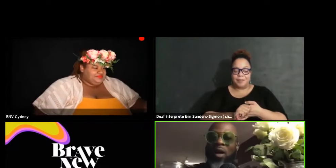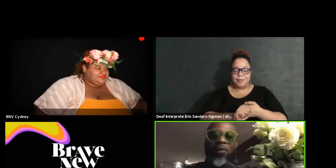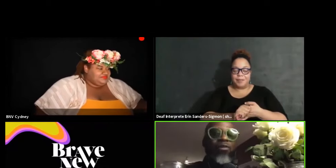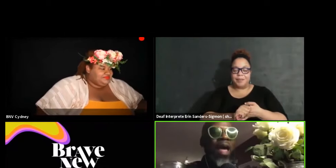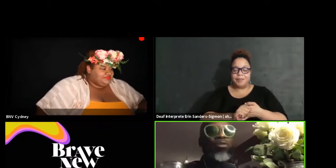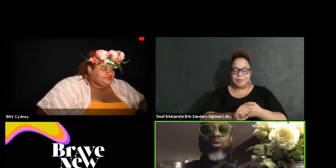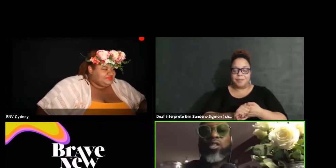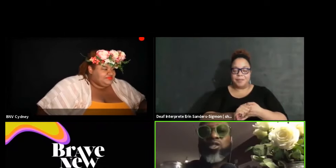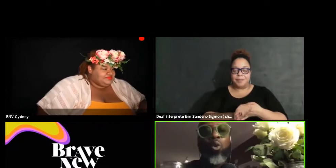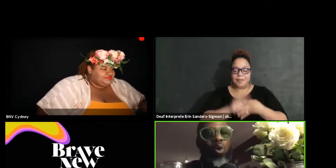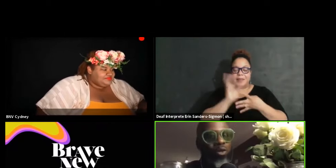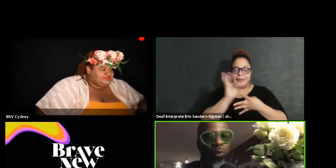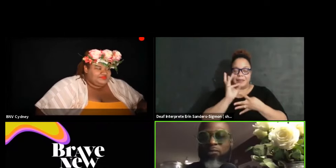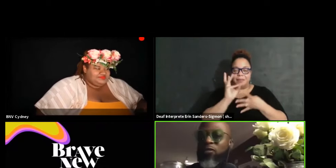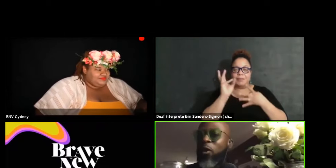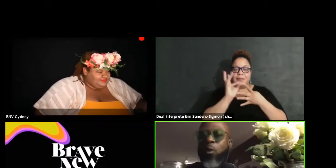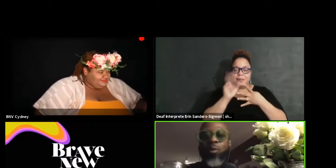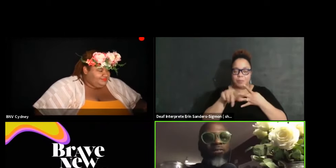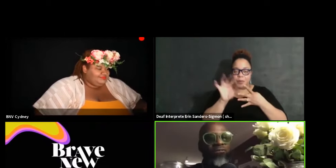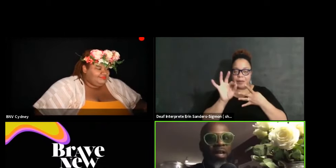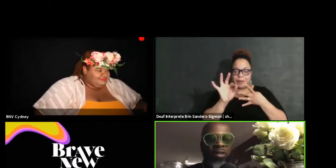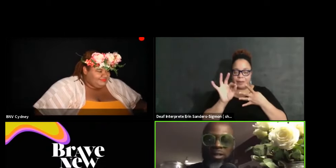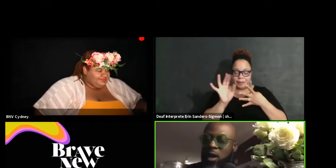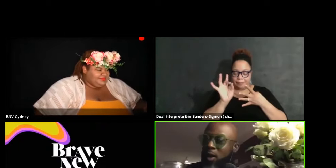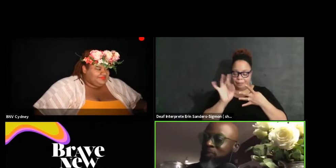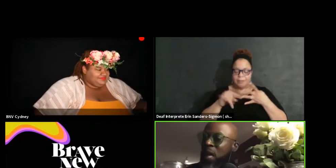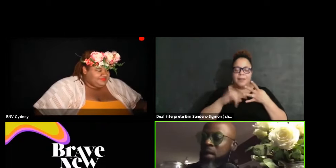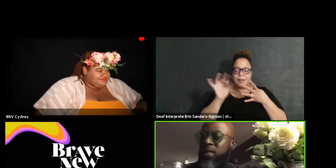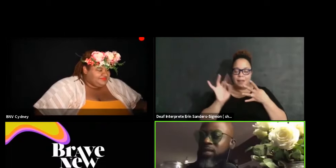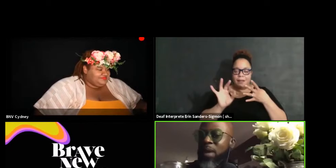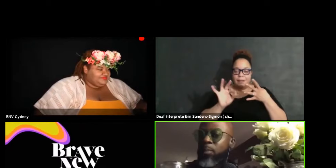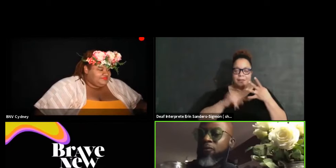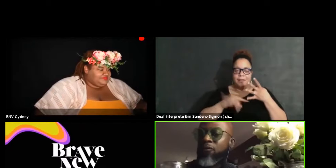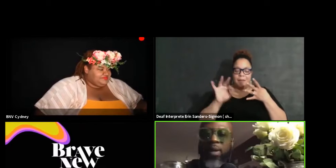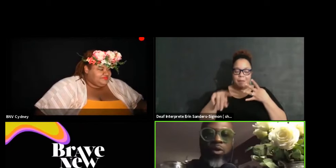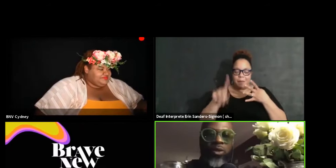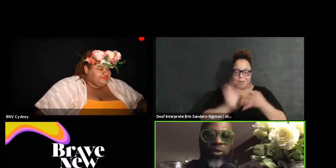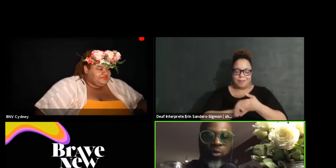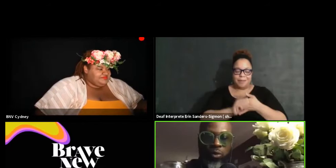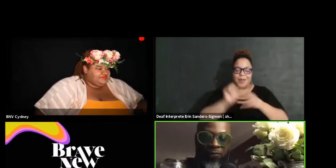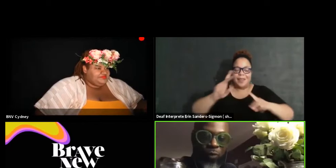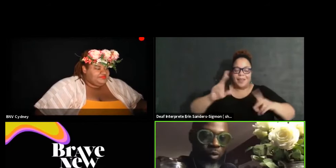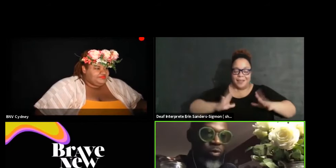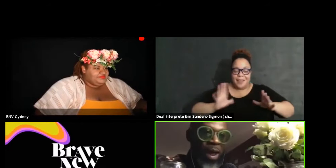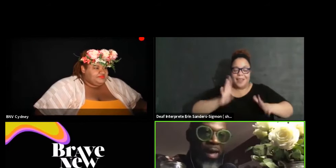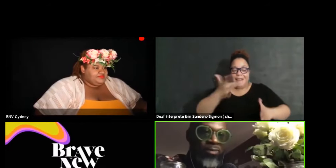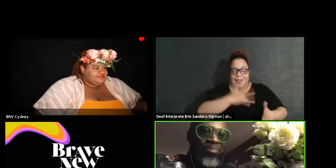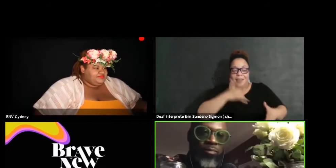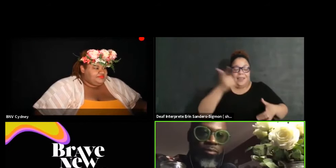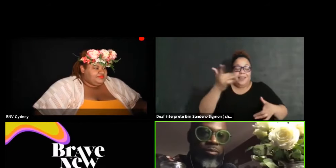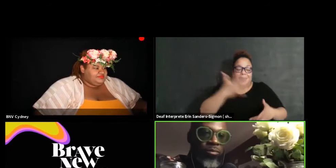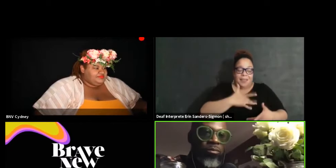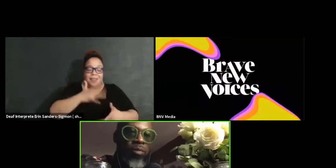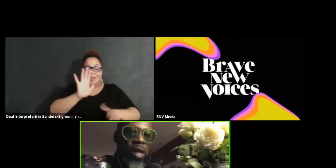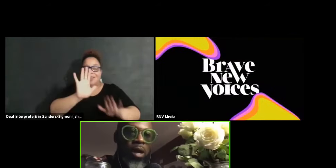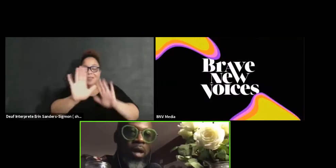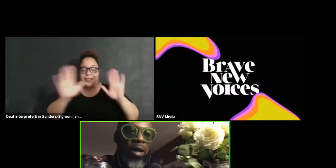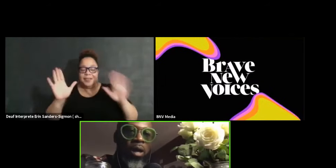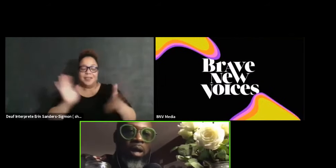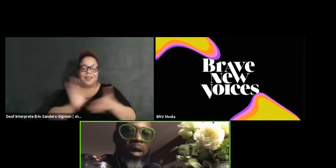we're going to fly through these scores. We felt what we felt. Listen, man, before we go into the fourth round,